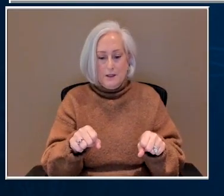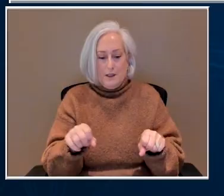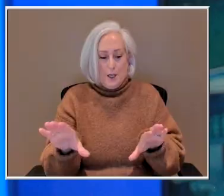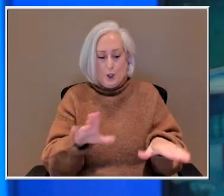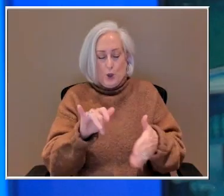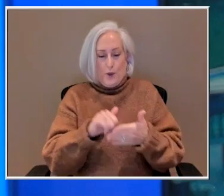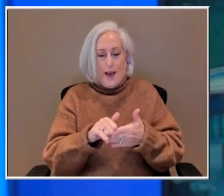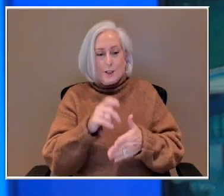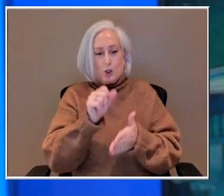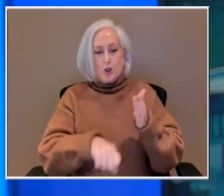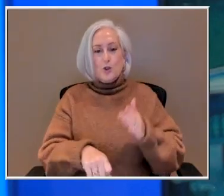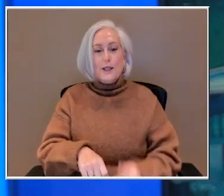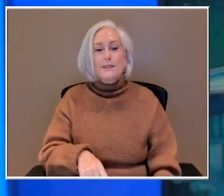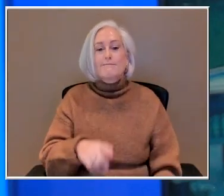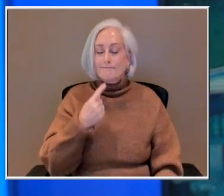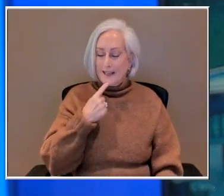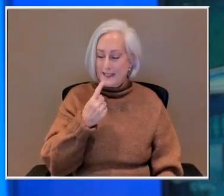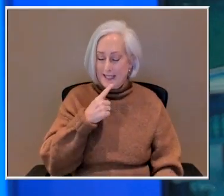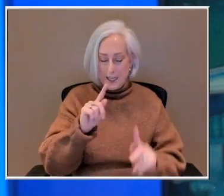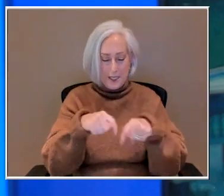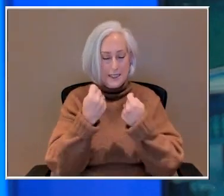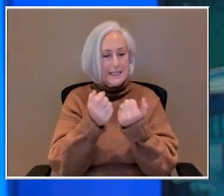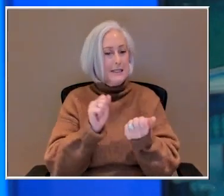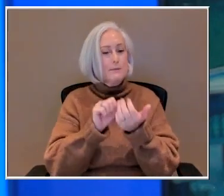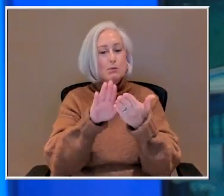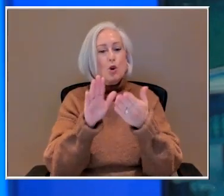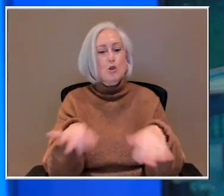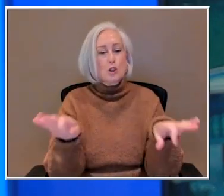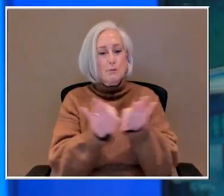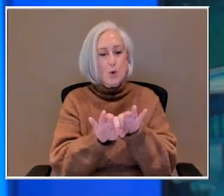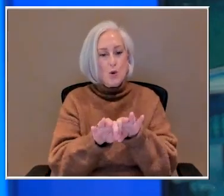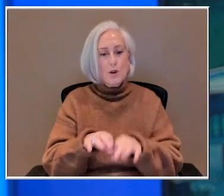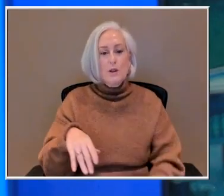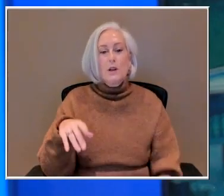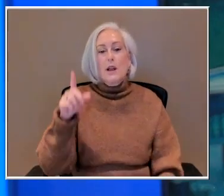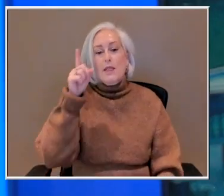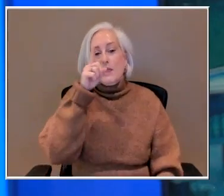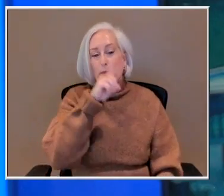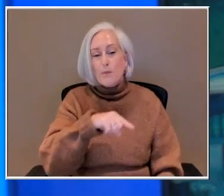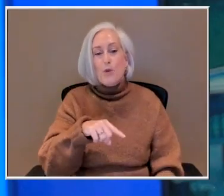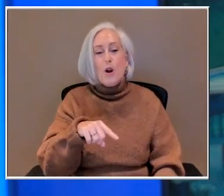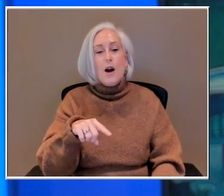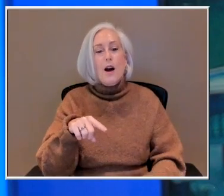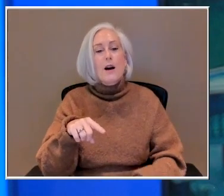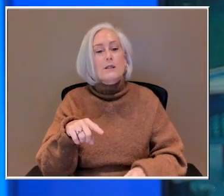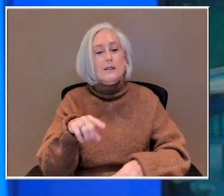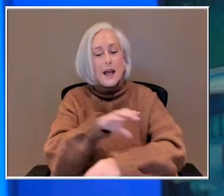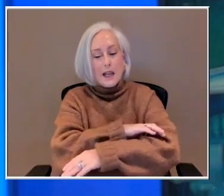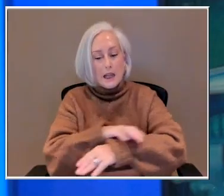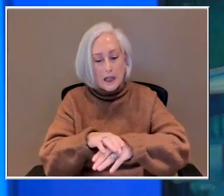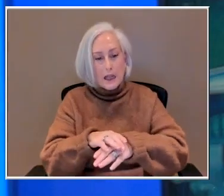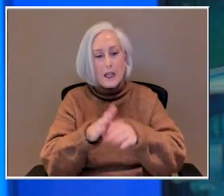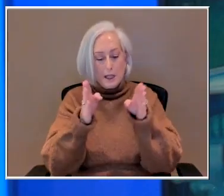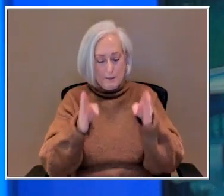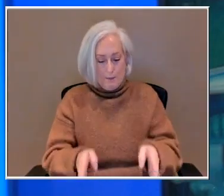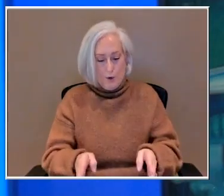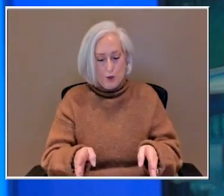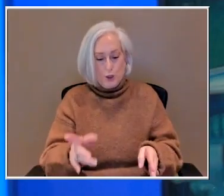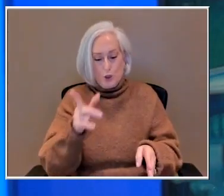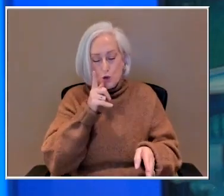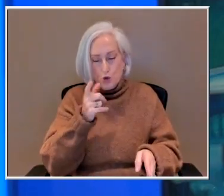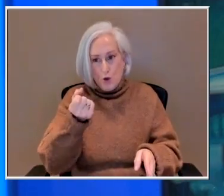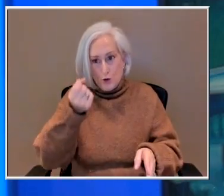mentioned, the team approach is so important. So the prosthetist who is involved, we have to have a prosthetist who understands